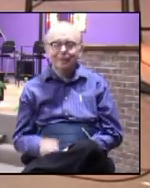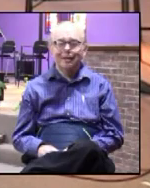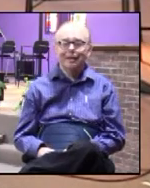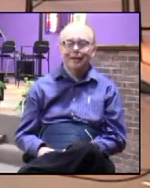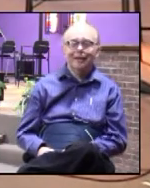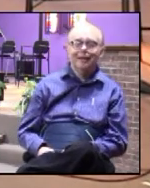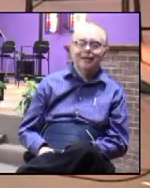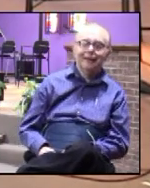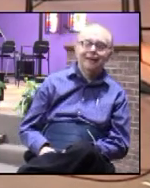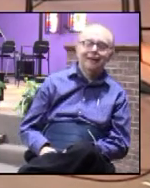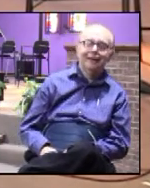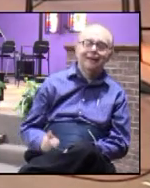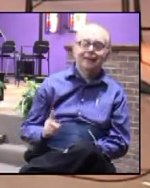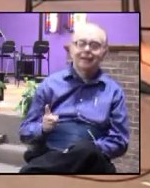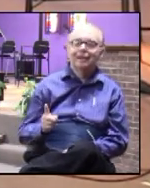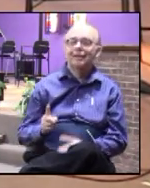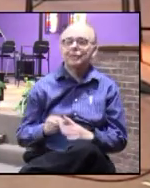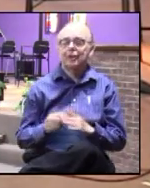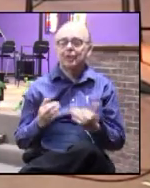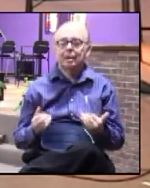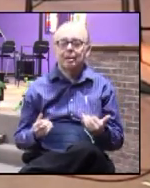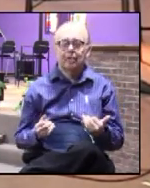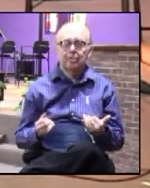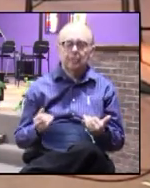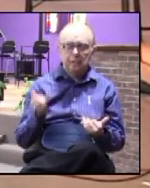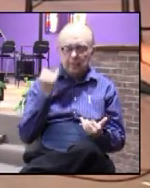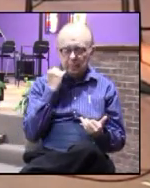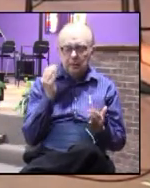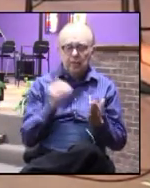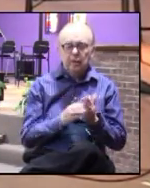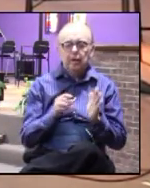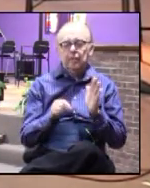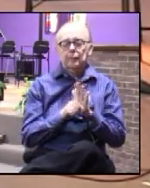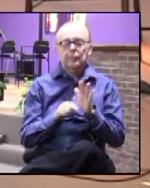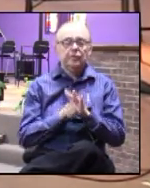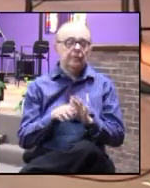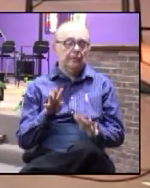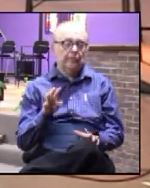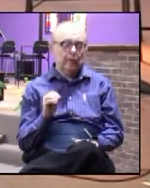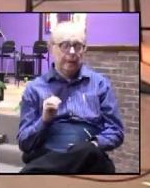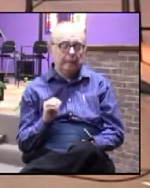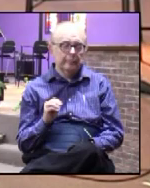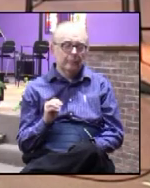But let's talk. If you go back to verse number 40,